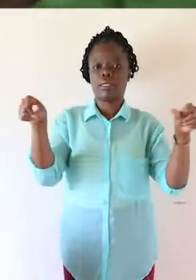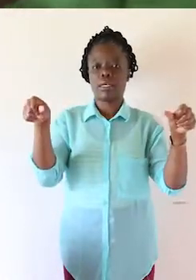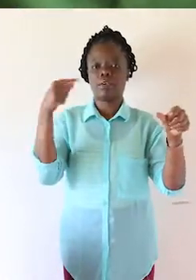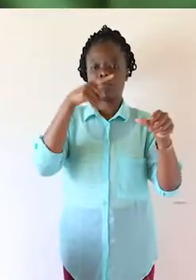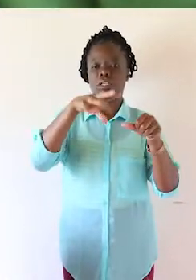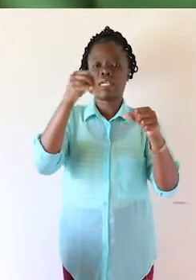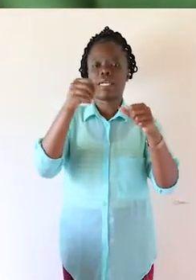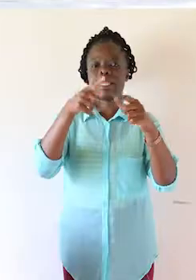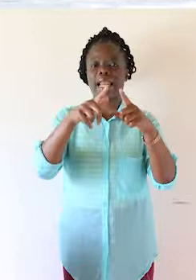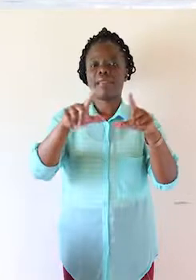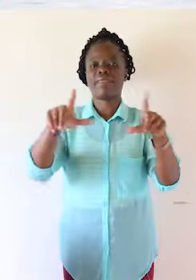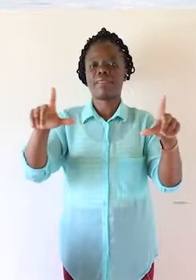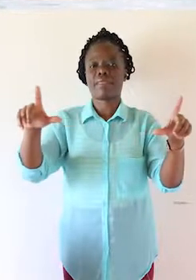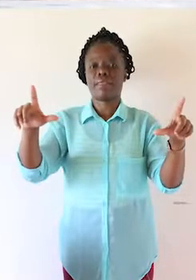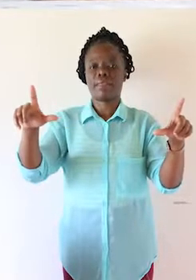For taking the length.